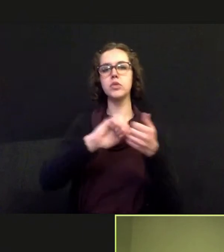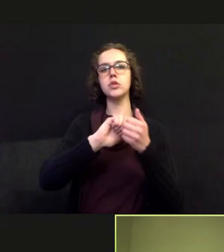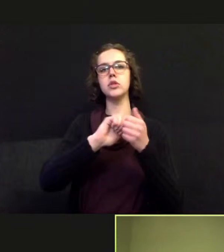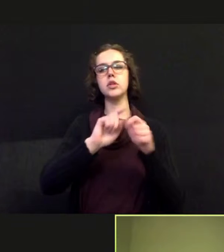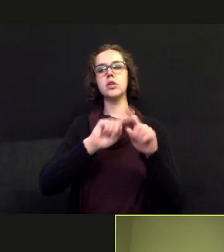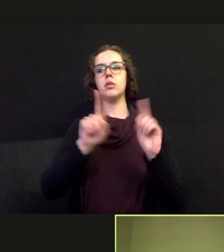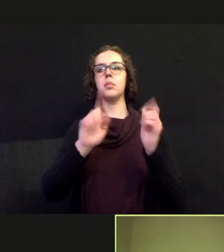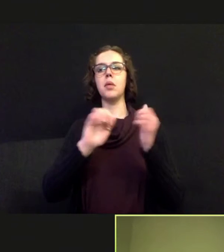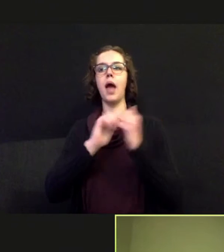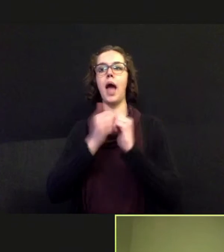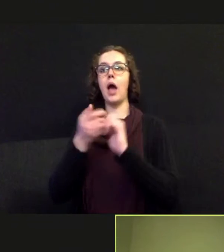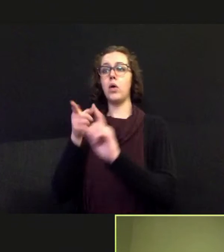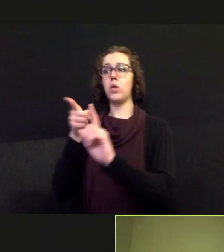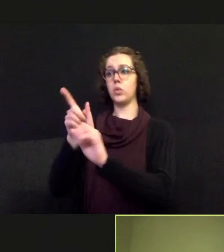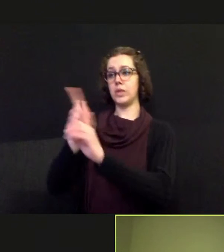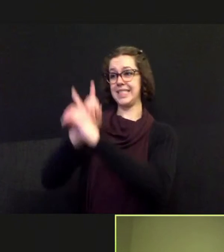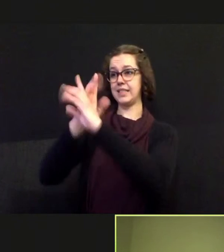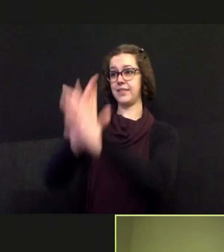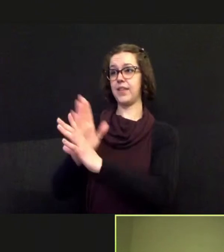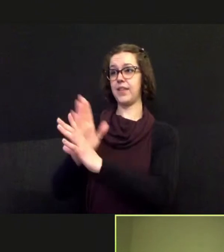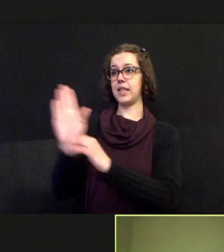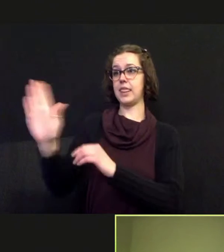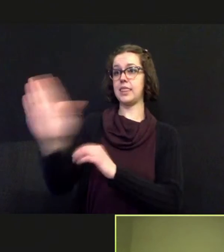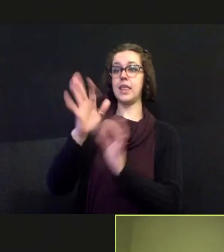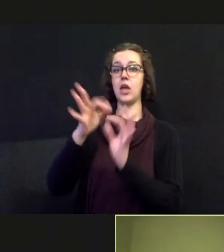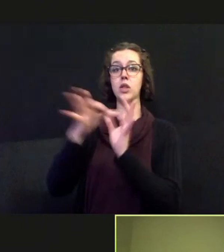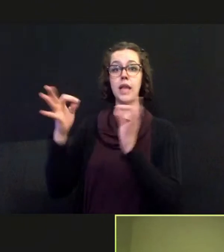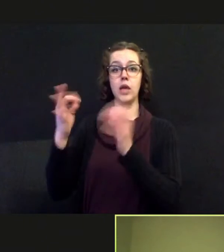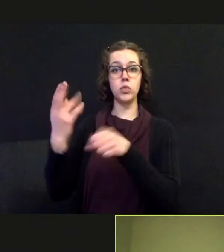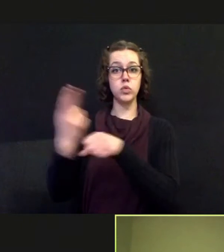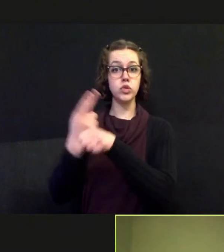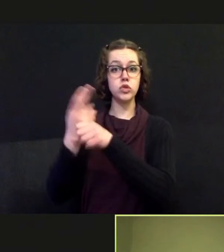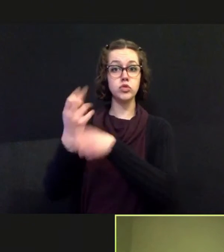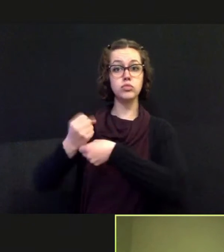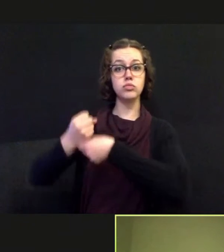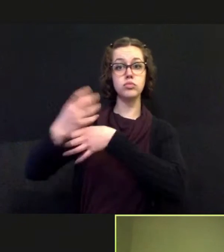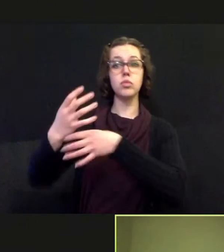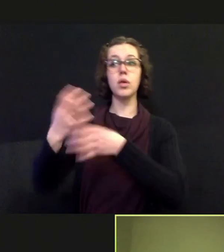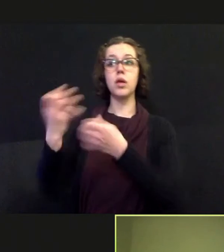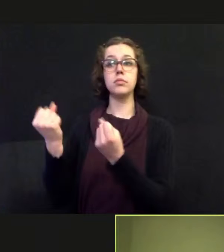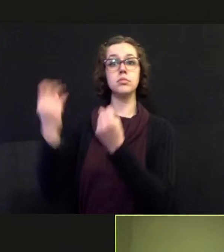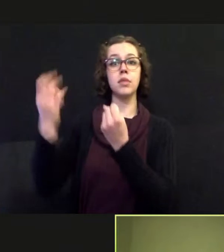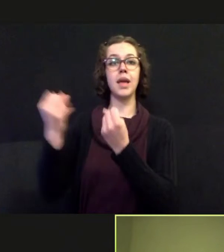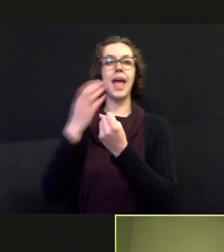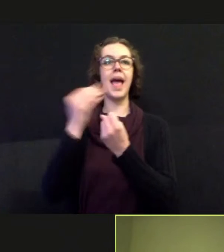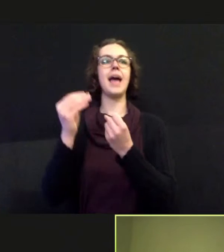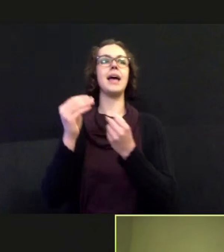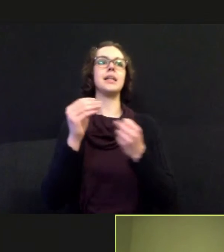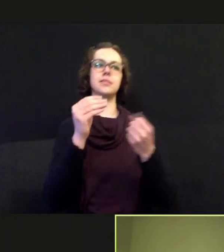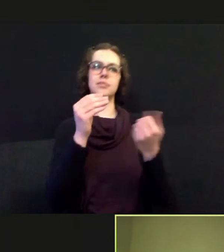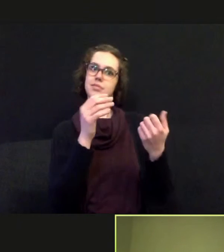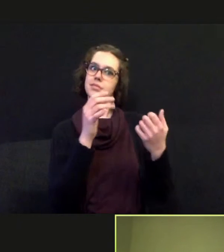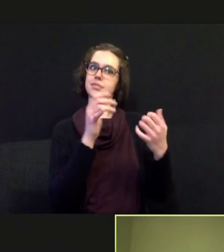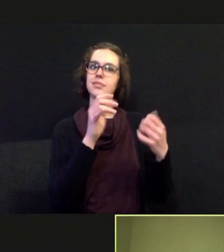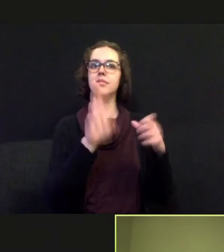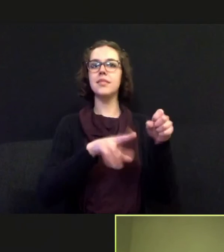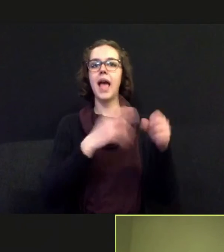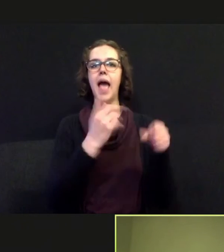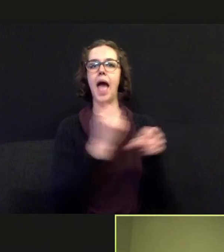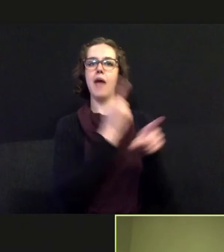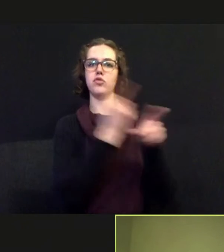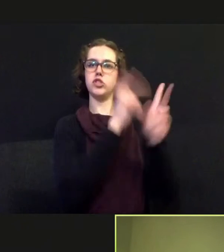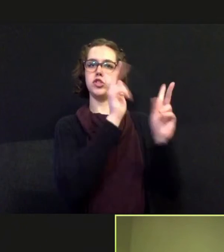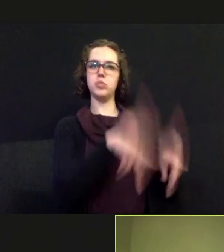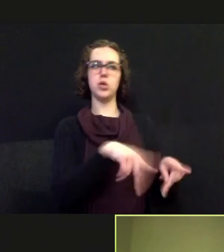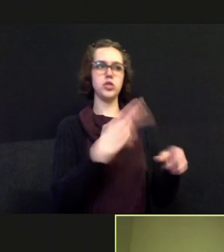defendants use. And the way the average person uses language is very different from how it's used in legal